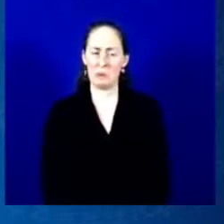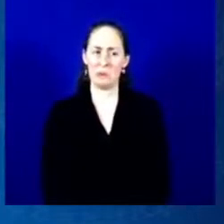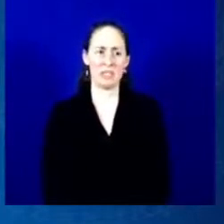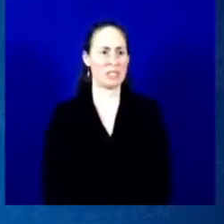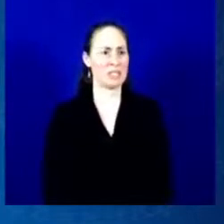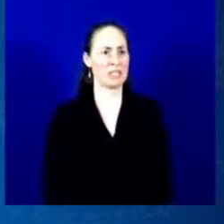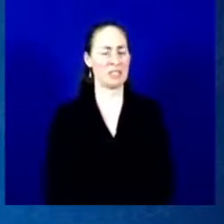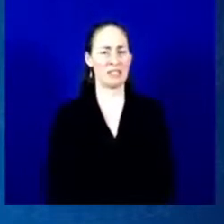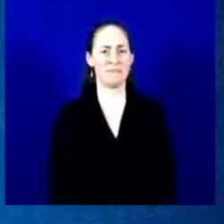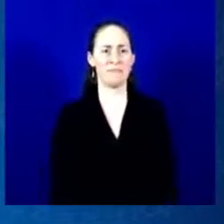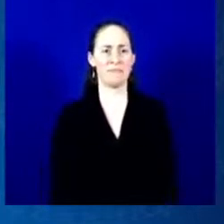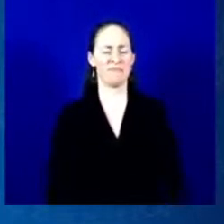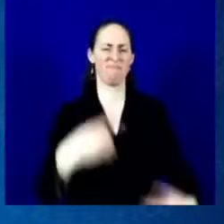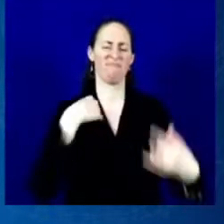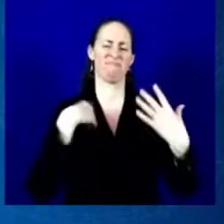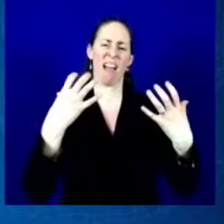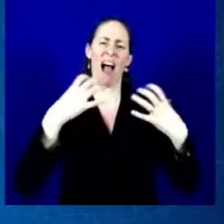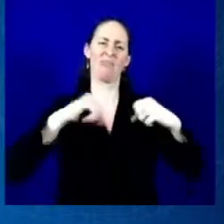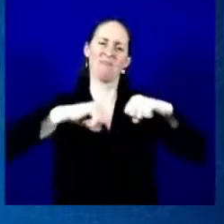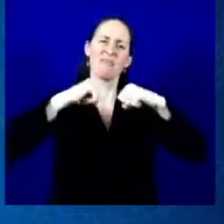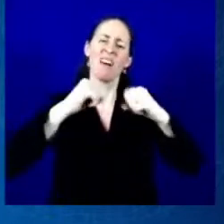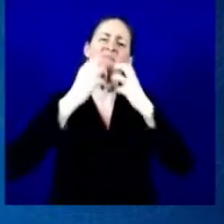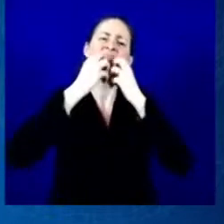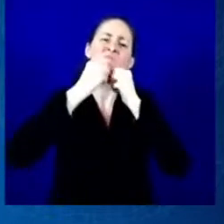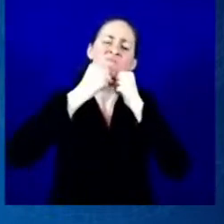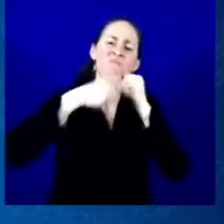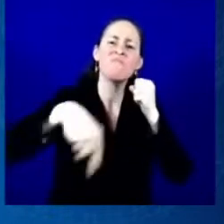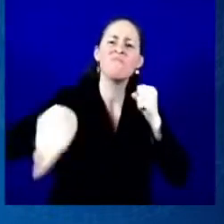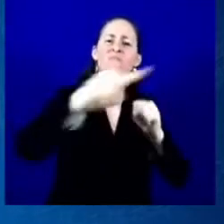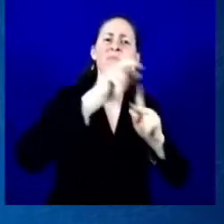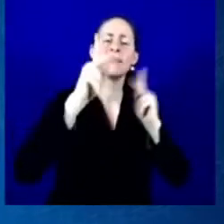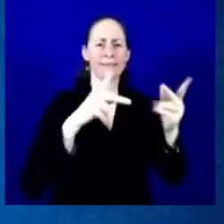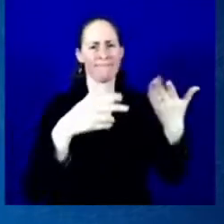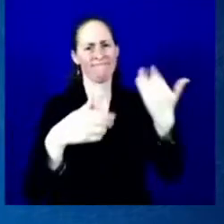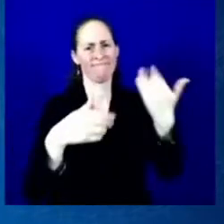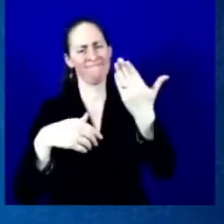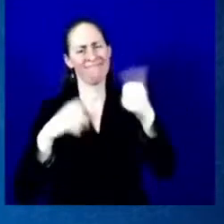But it's time for Congress to act as well.